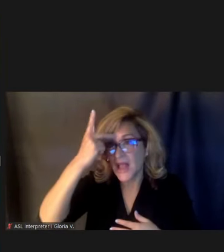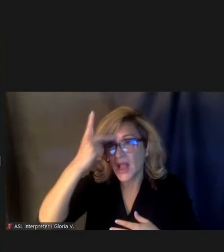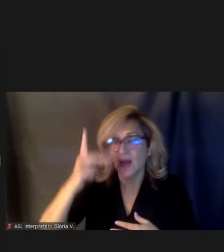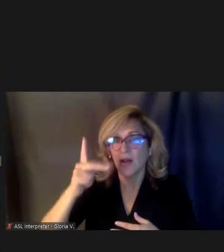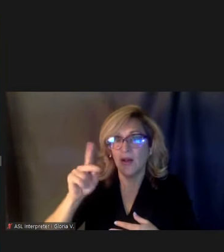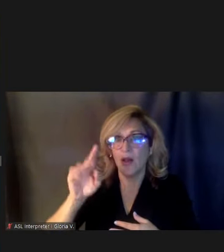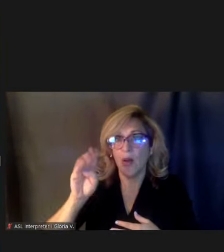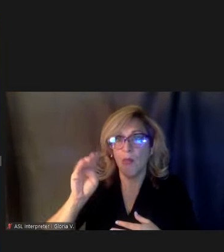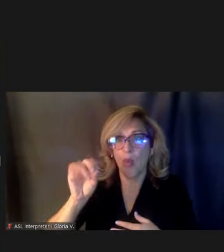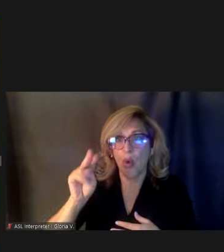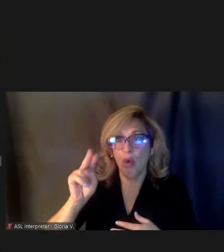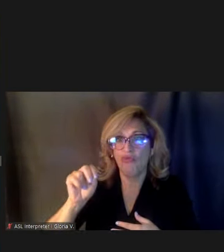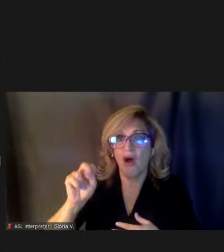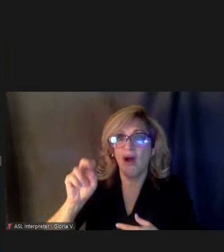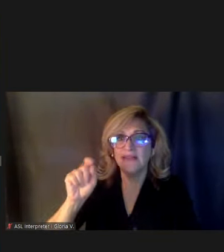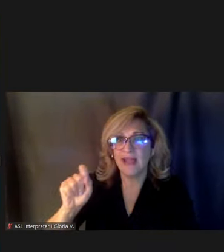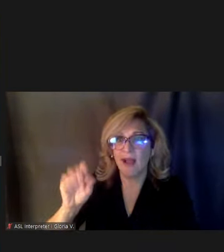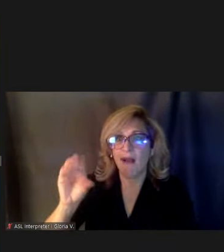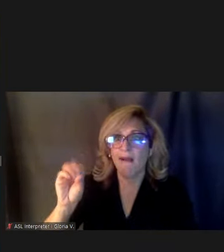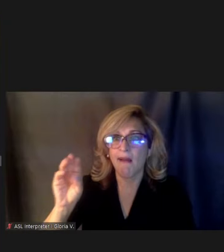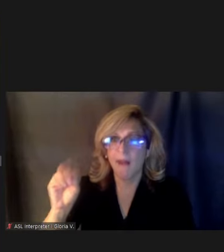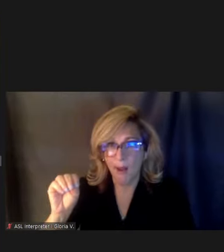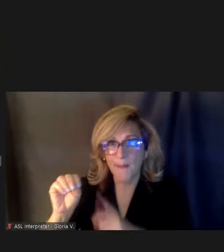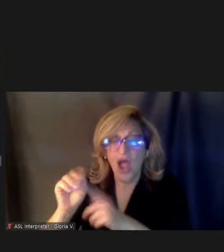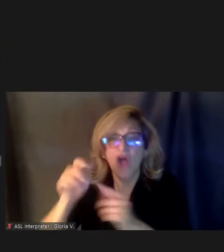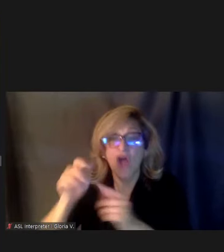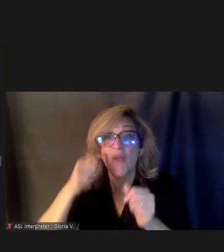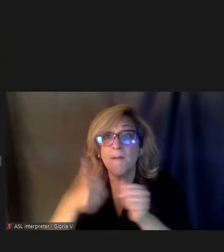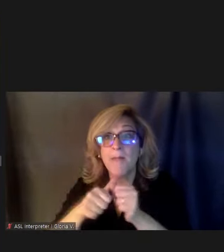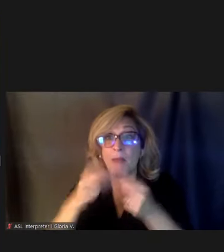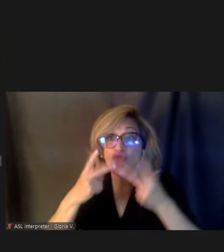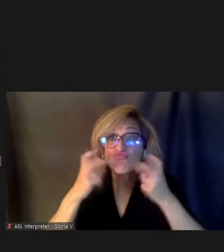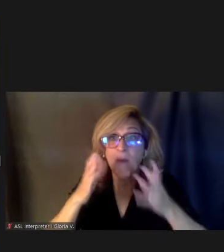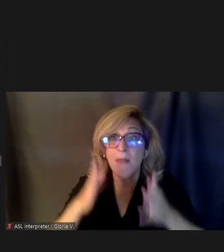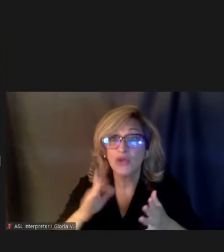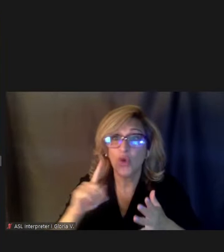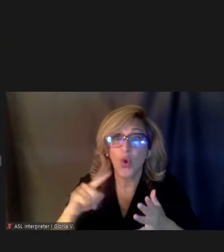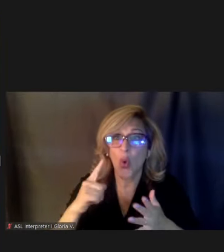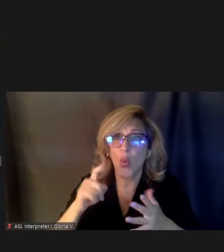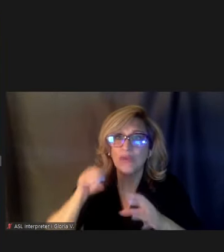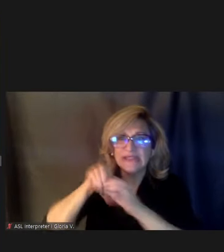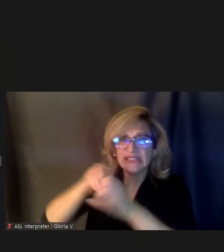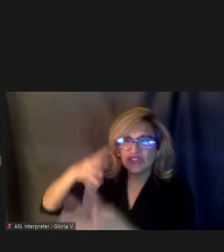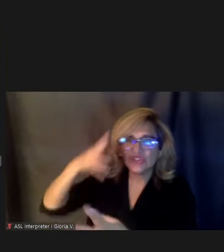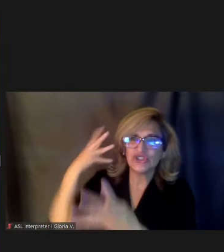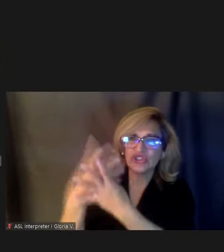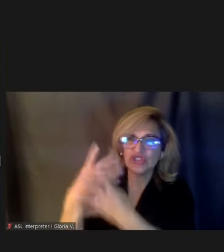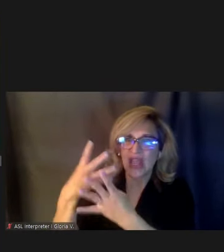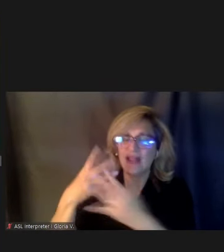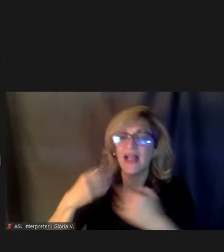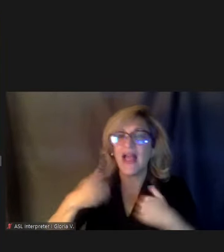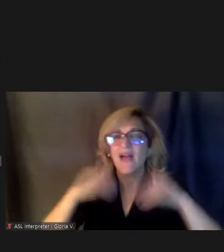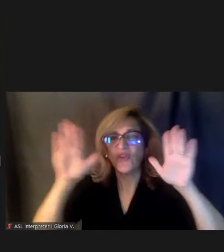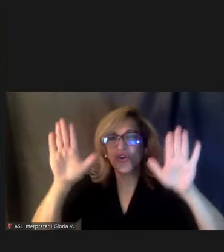politicalmoron.com and remember that criminals always wind up in jail. Have a great night.